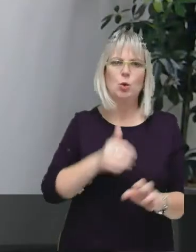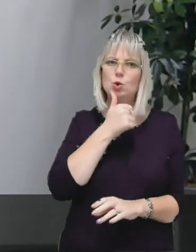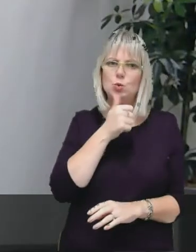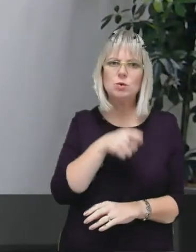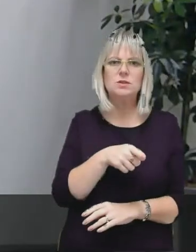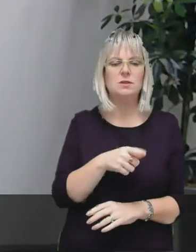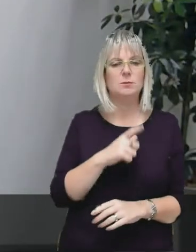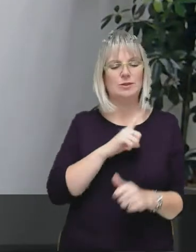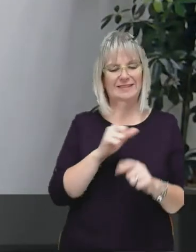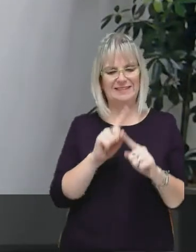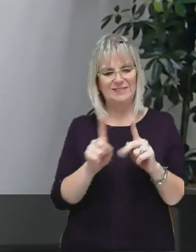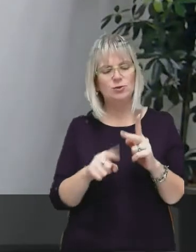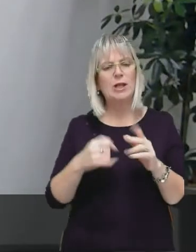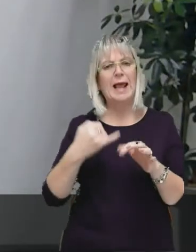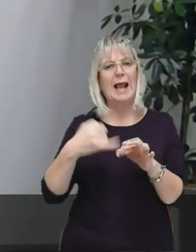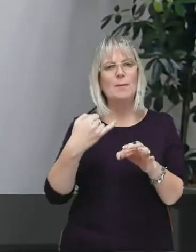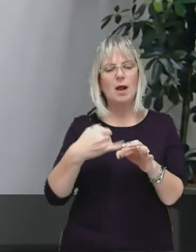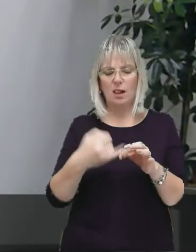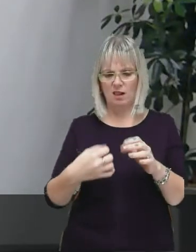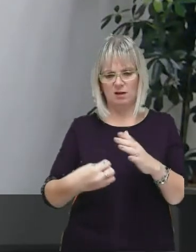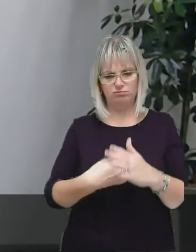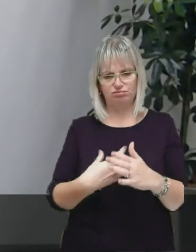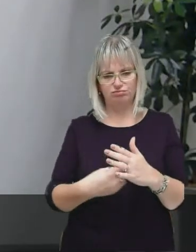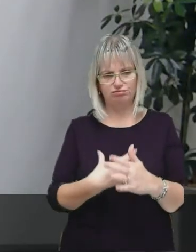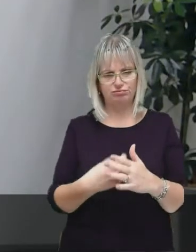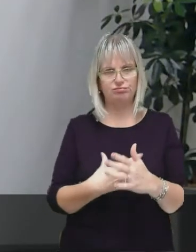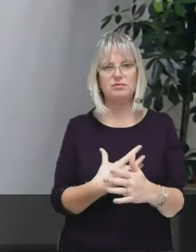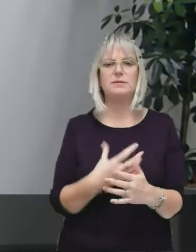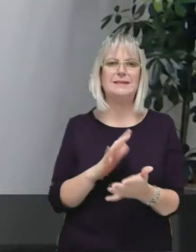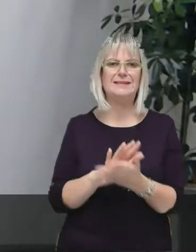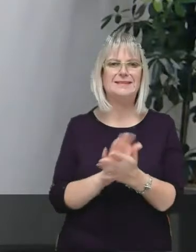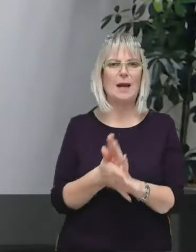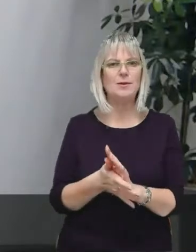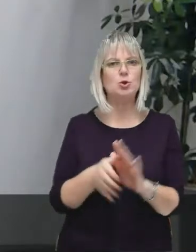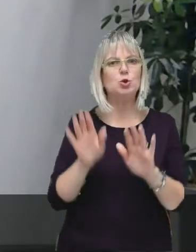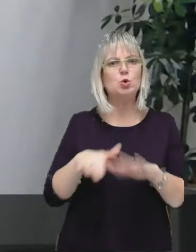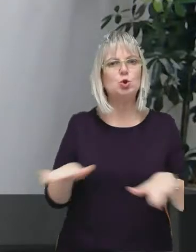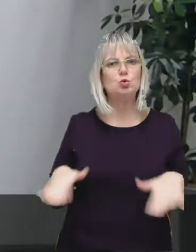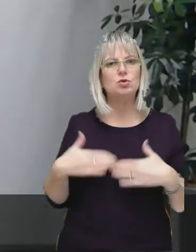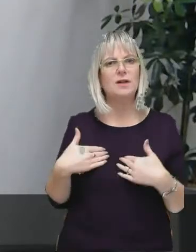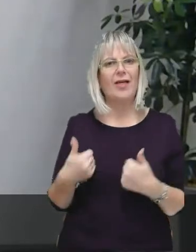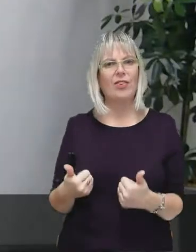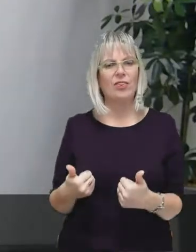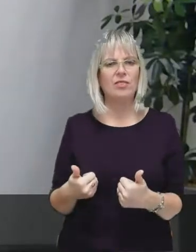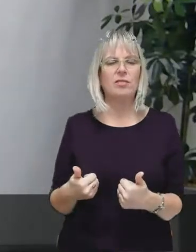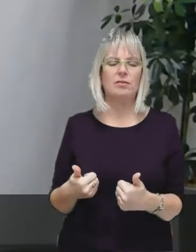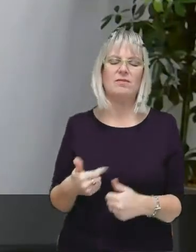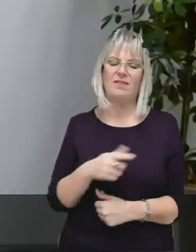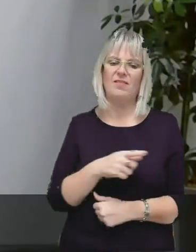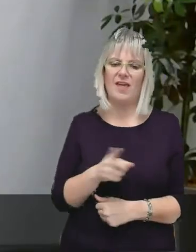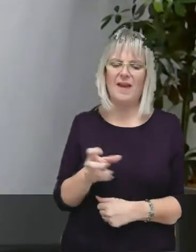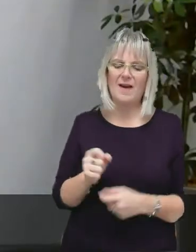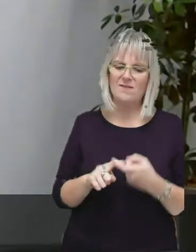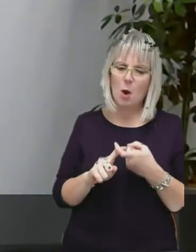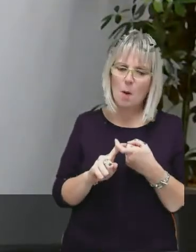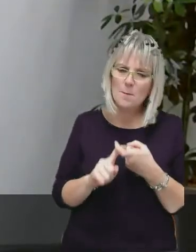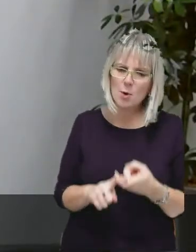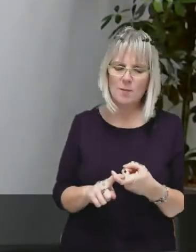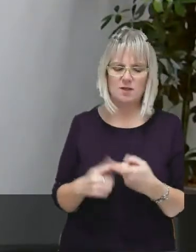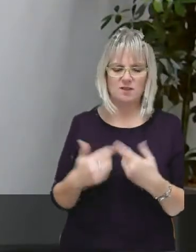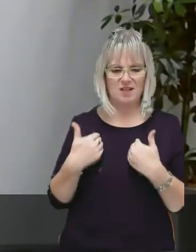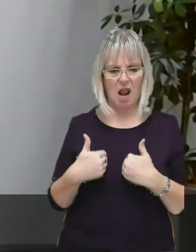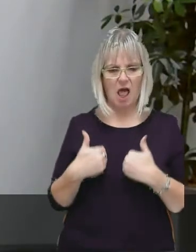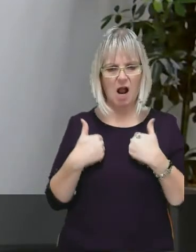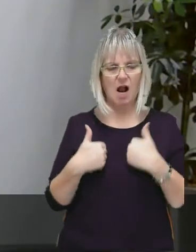carbon, which are really damaging to people's health. Children have permanent underdeveloped lungs. Adults have a whole host of health issues from